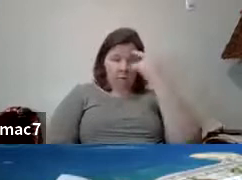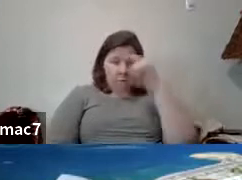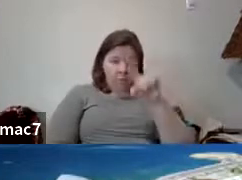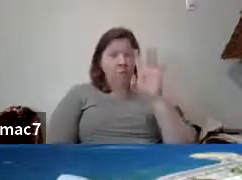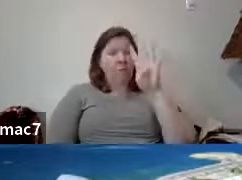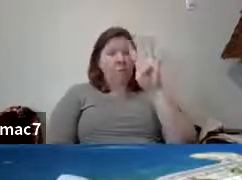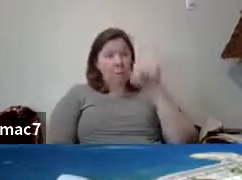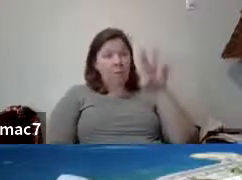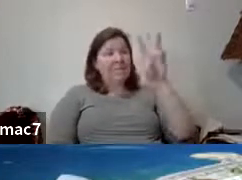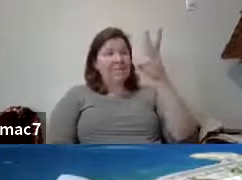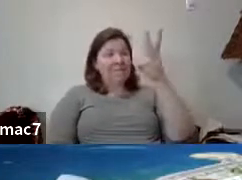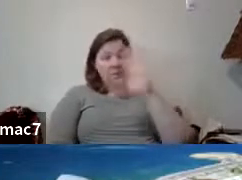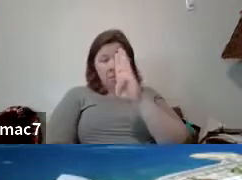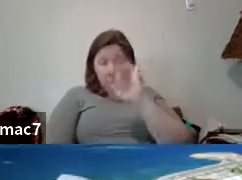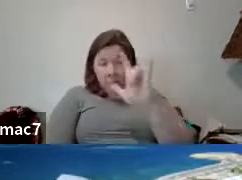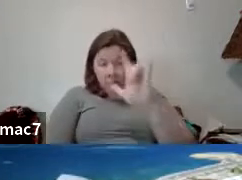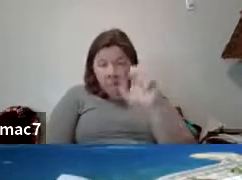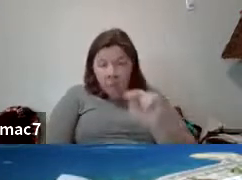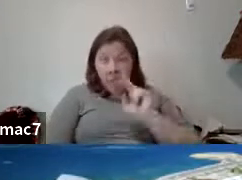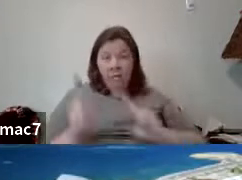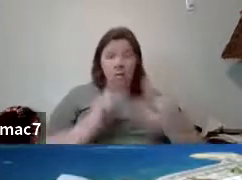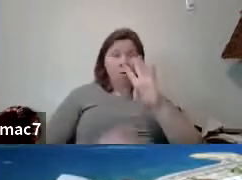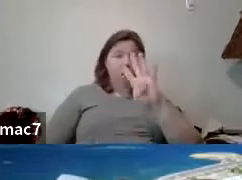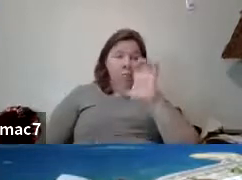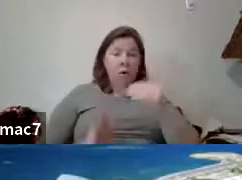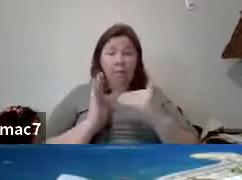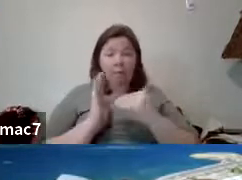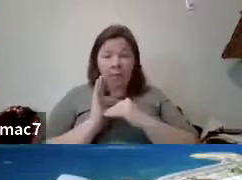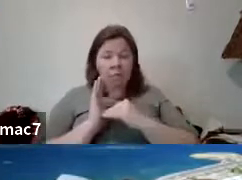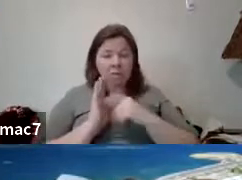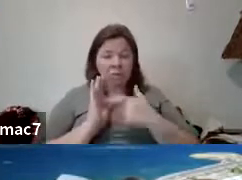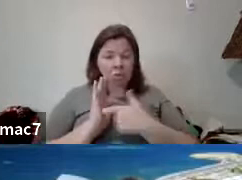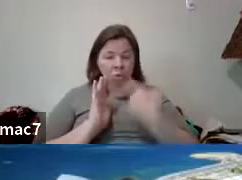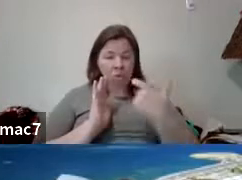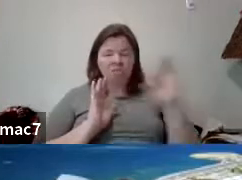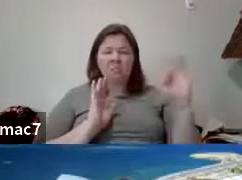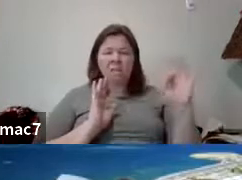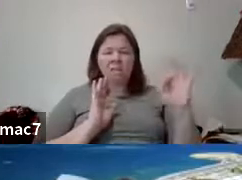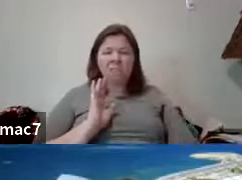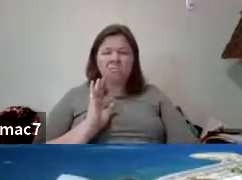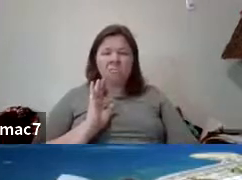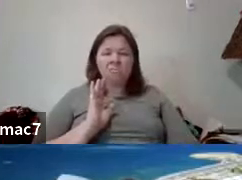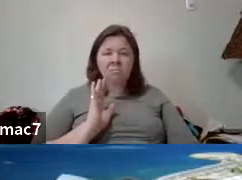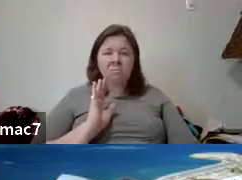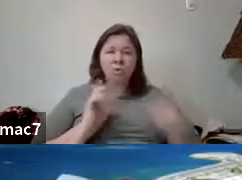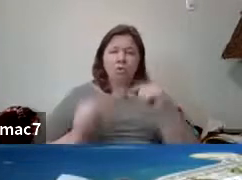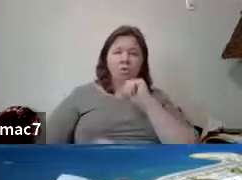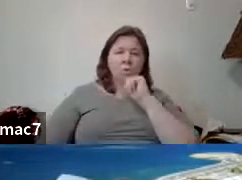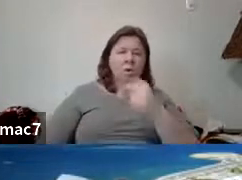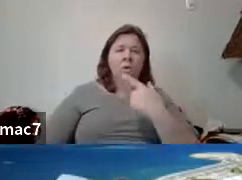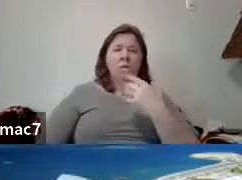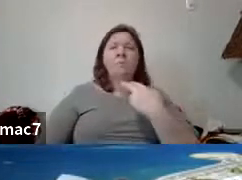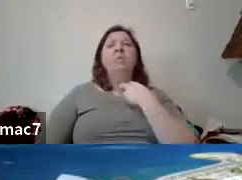4.6 billion people. 400,000 is not even scratching the surface. So do not get caught